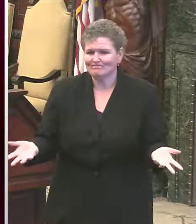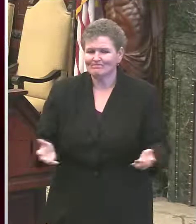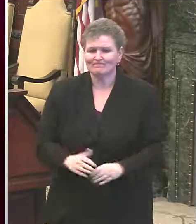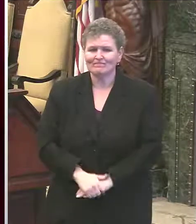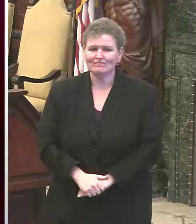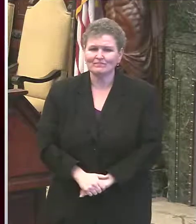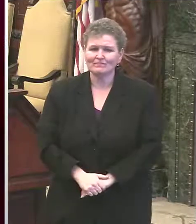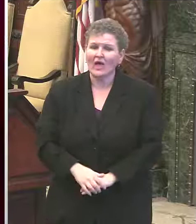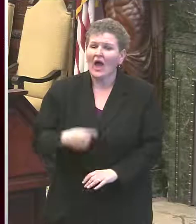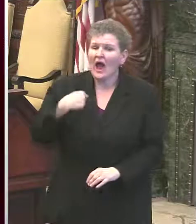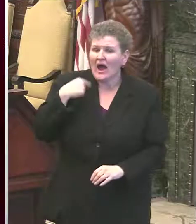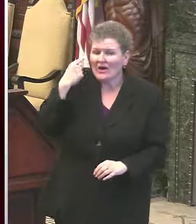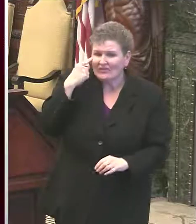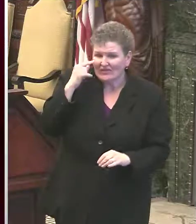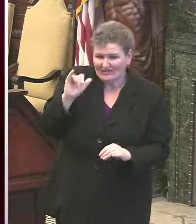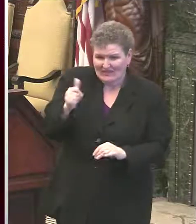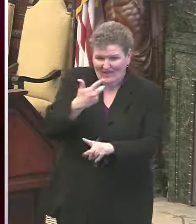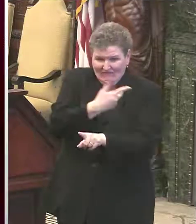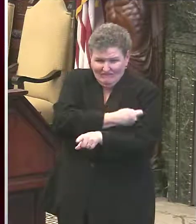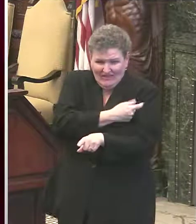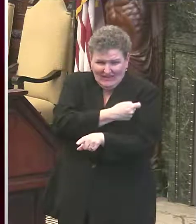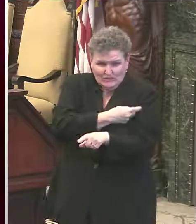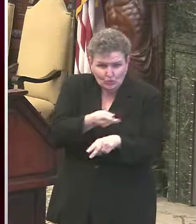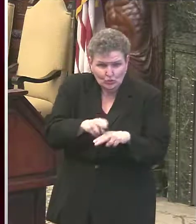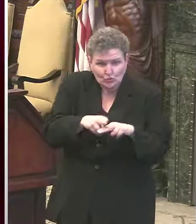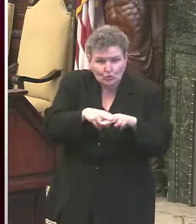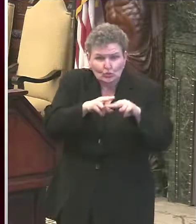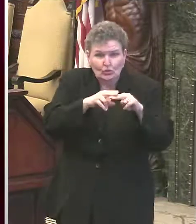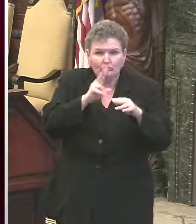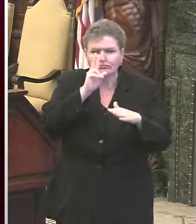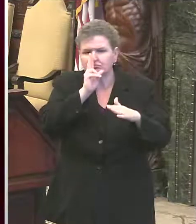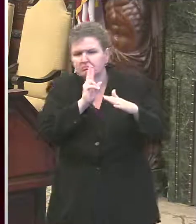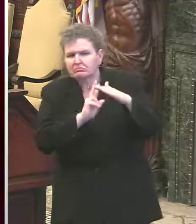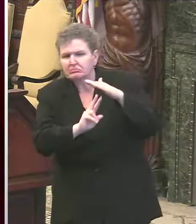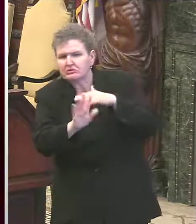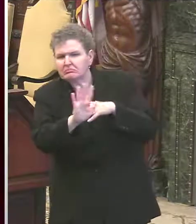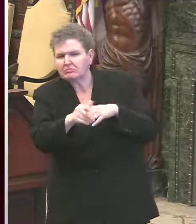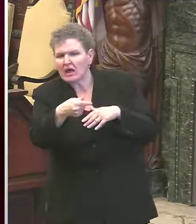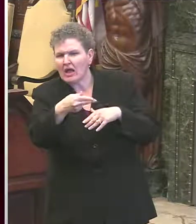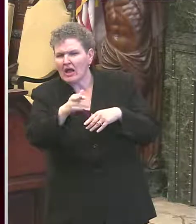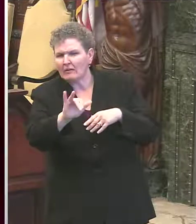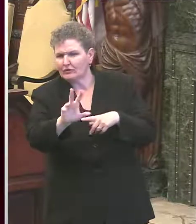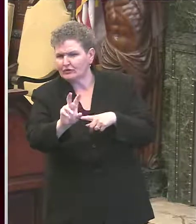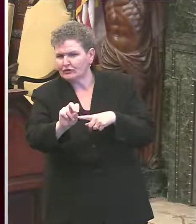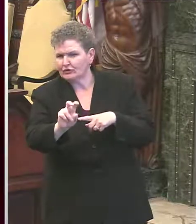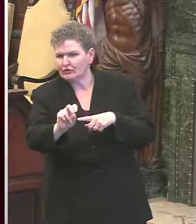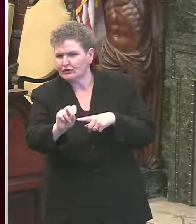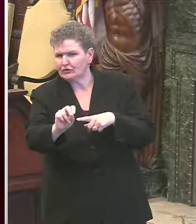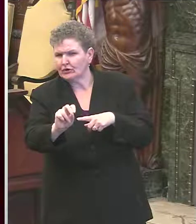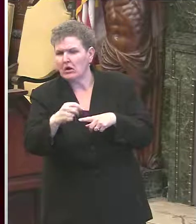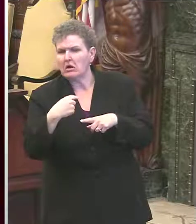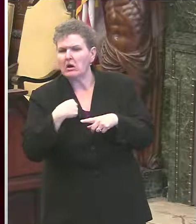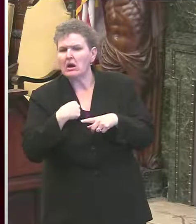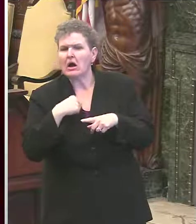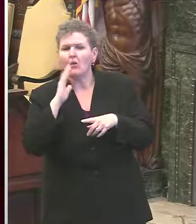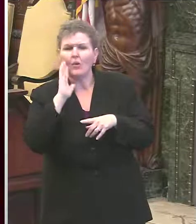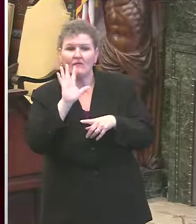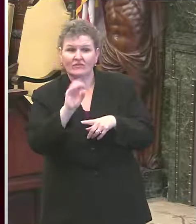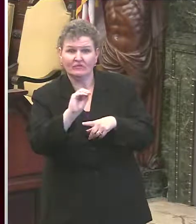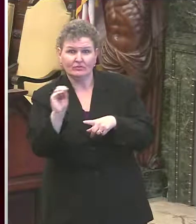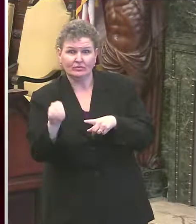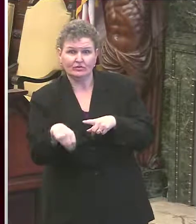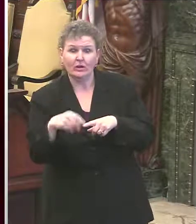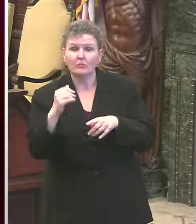vaccination will be accelerating in April. Our projections are that by April 30th, we may have vaccinated 50% of Philadelphia's